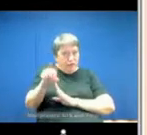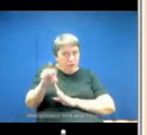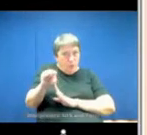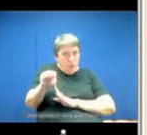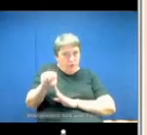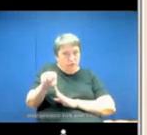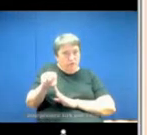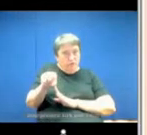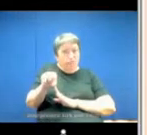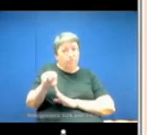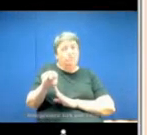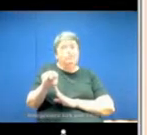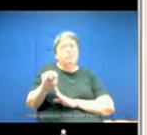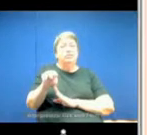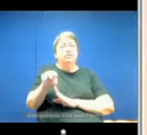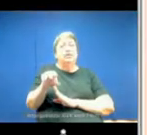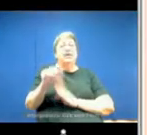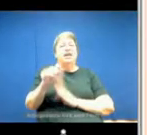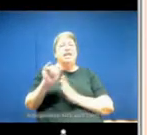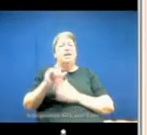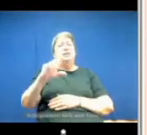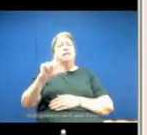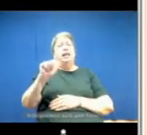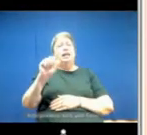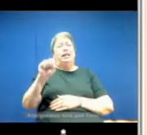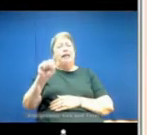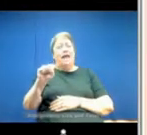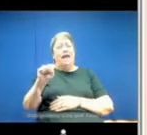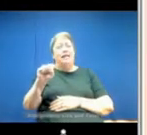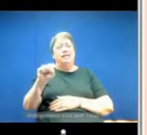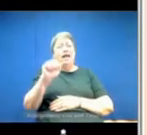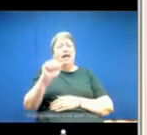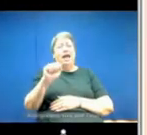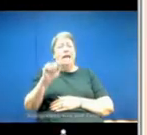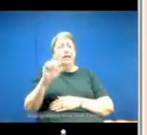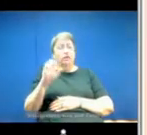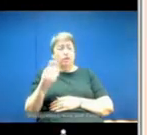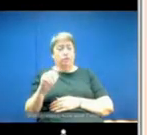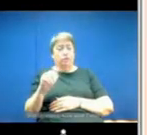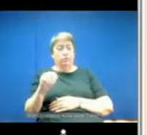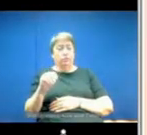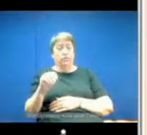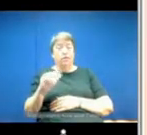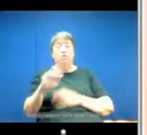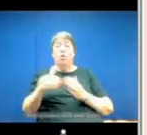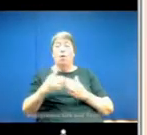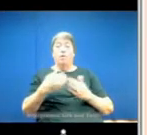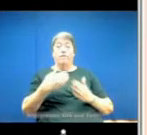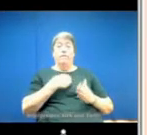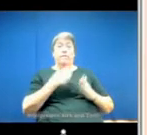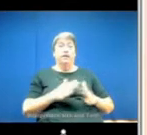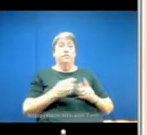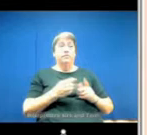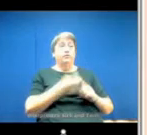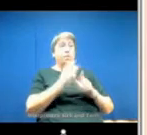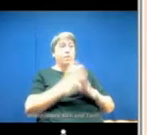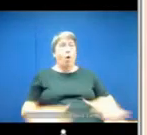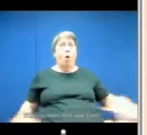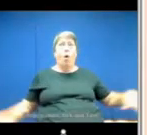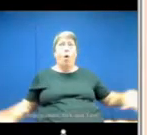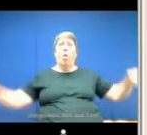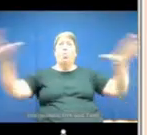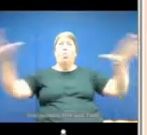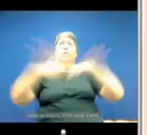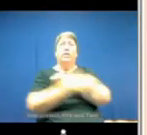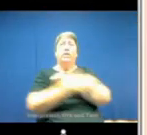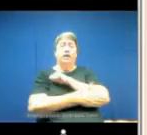the class action case. So the plaintiffs were from all over the country, and the interpreters were from Washington, D.C.